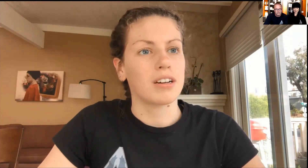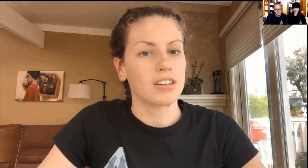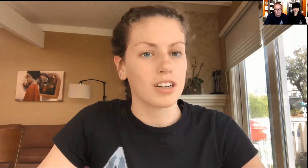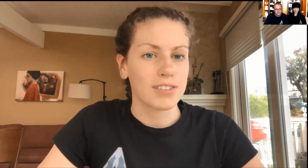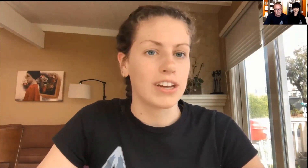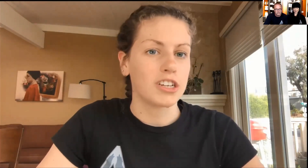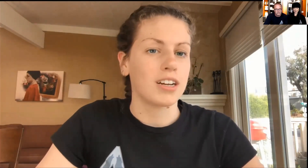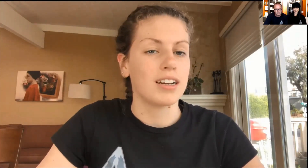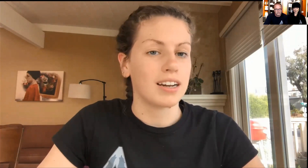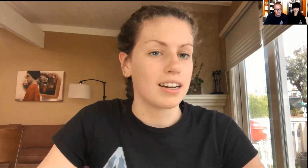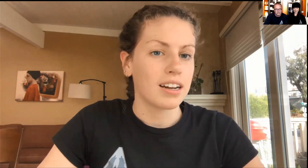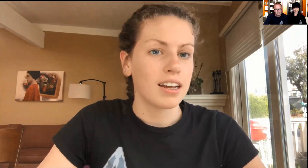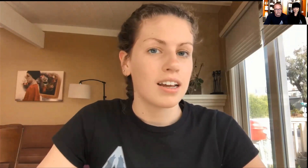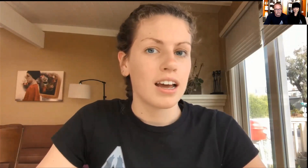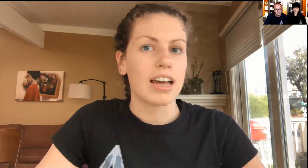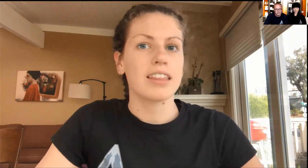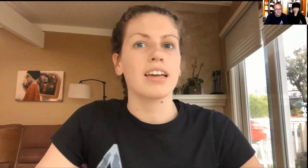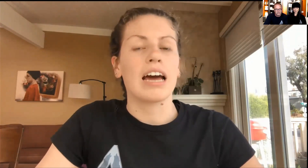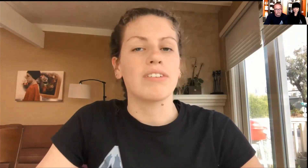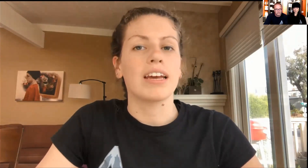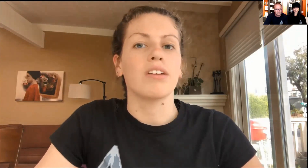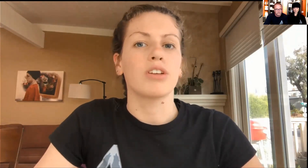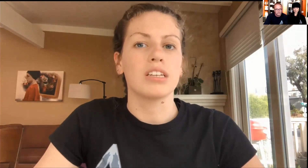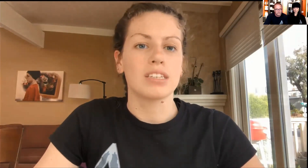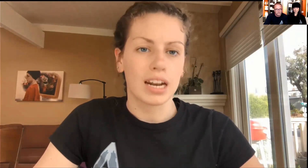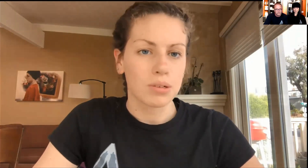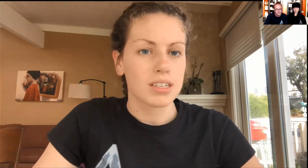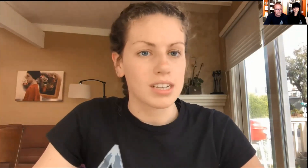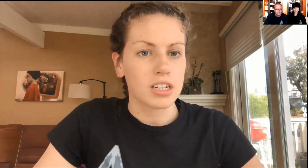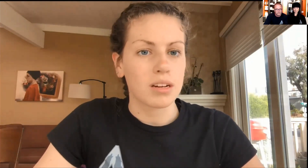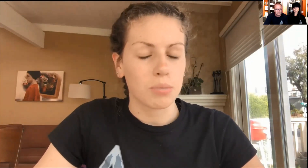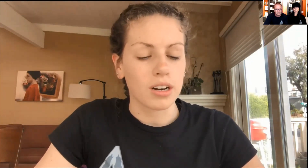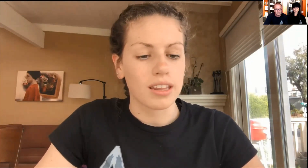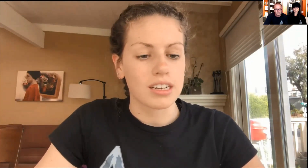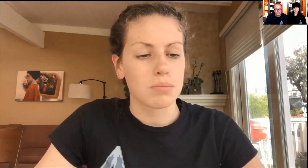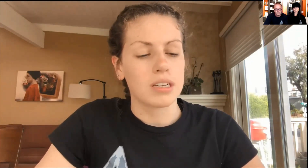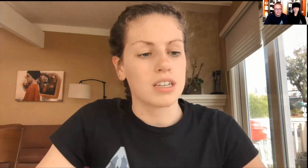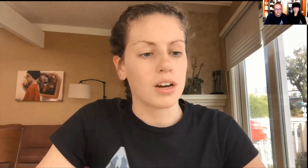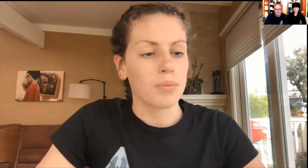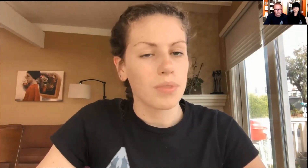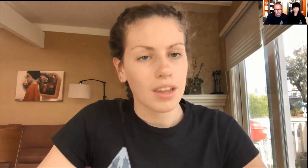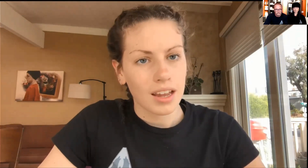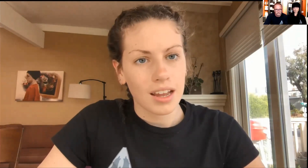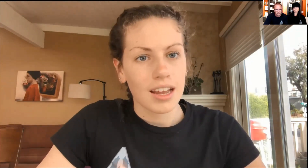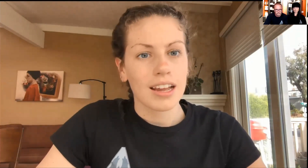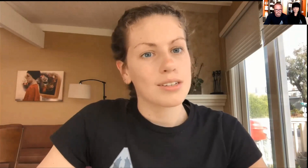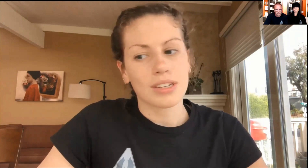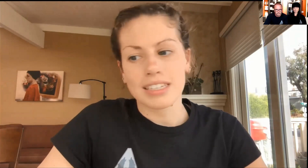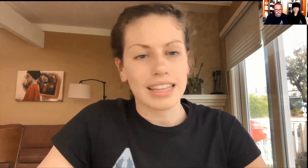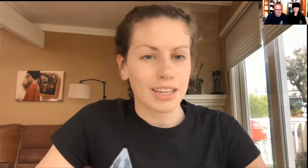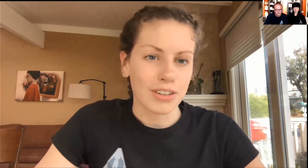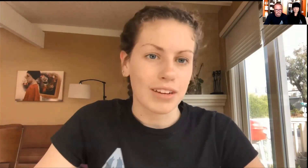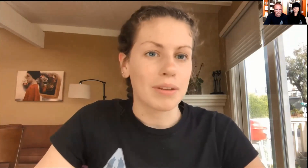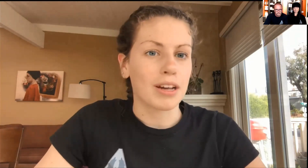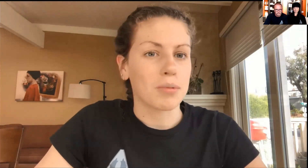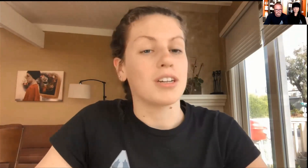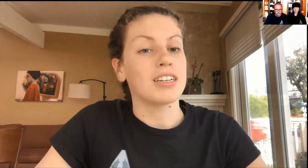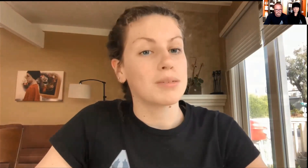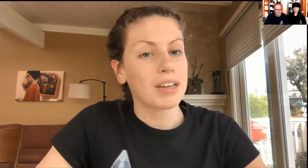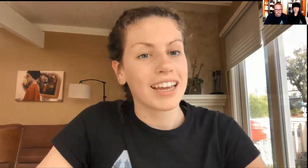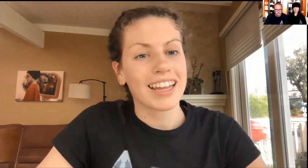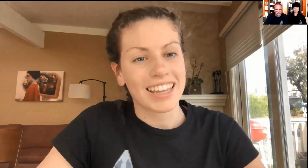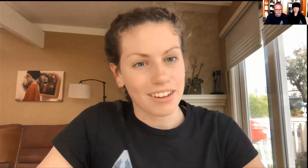get to speak on conservation, and I think advocating for these animals is such an important thing to me. So I just want to say thank you for giving me